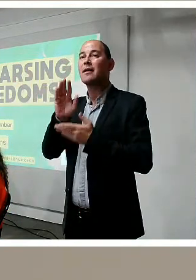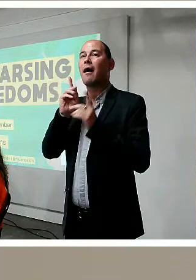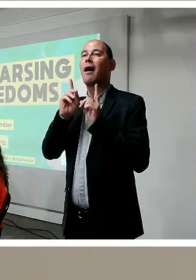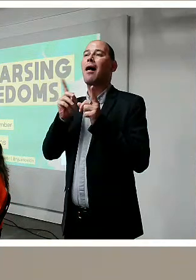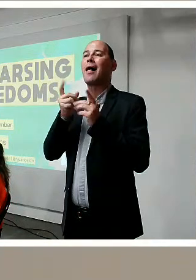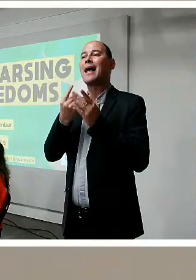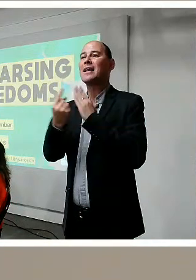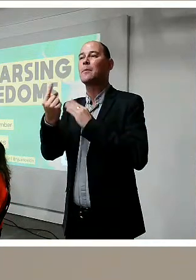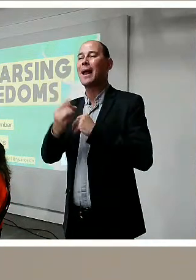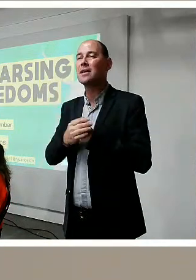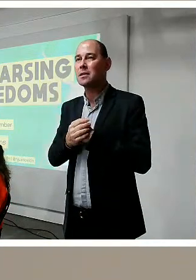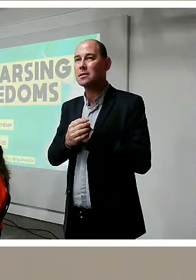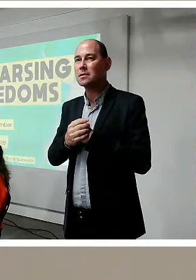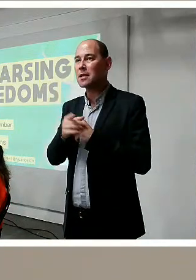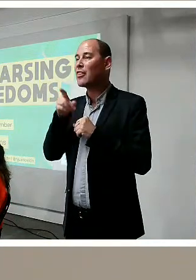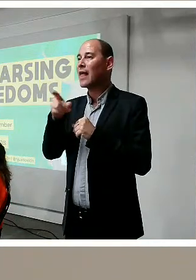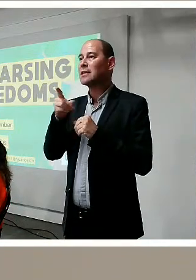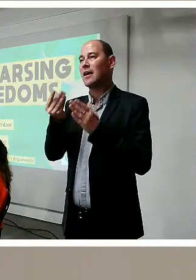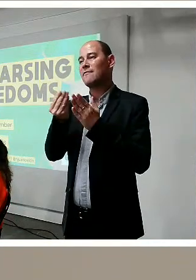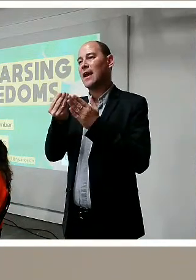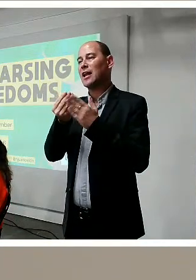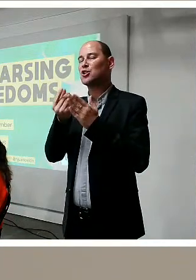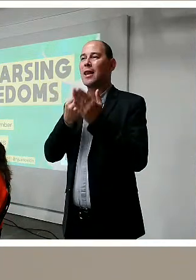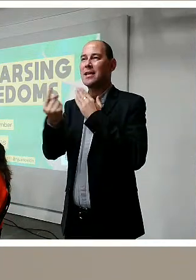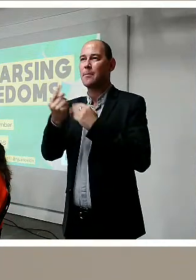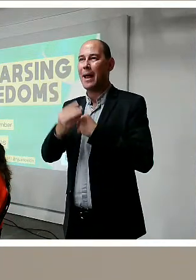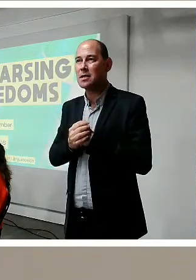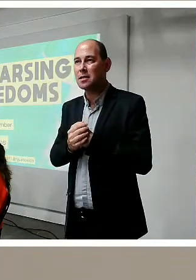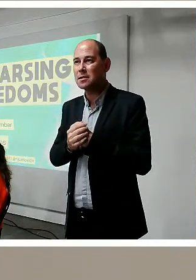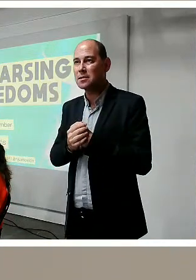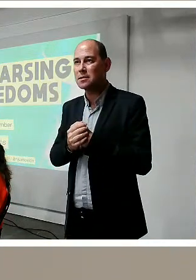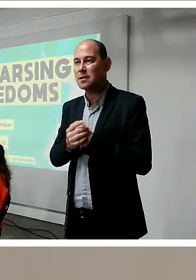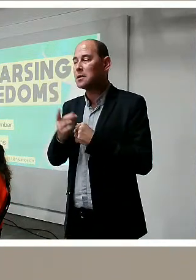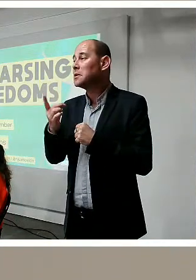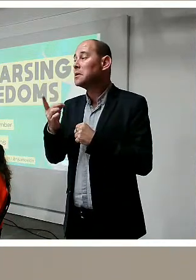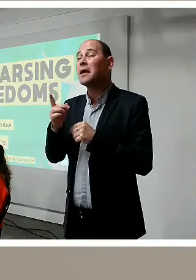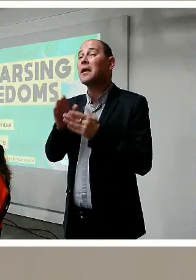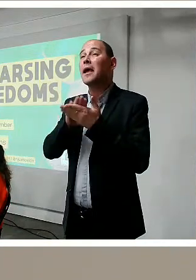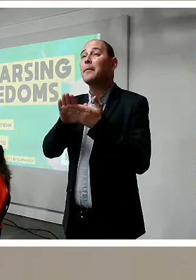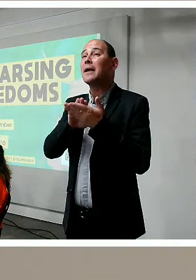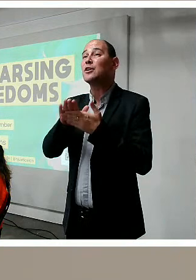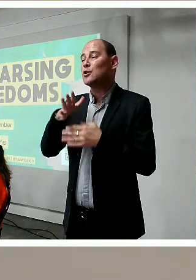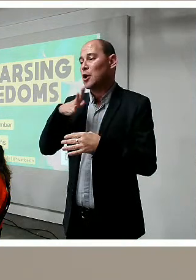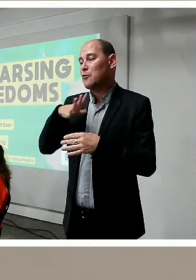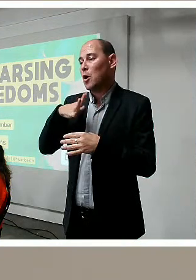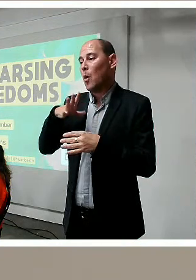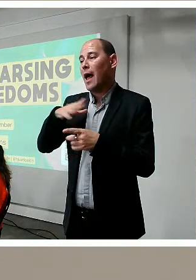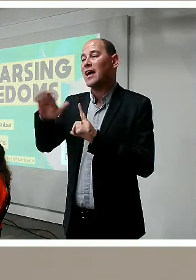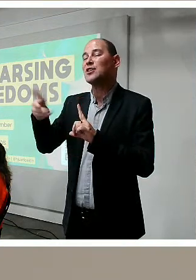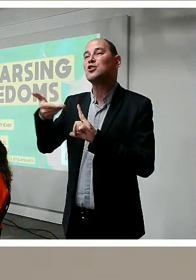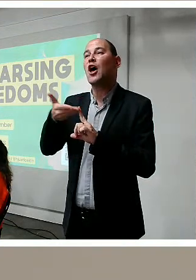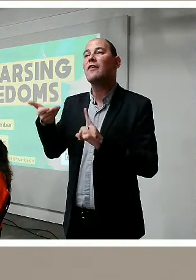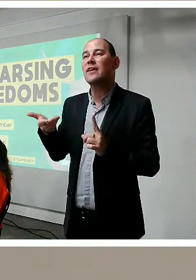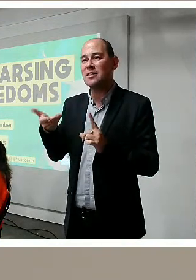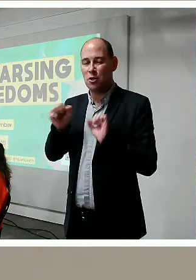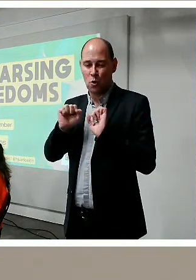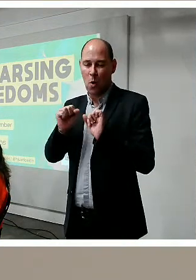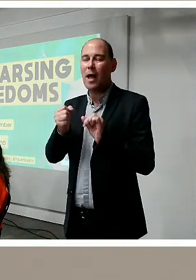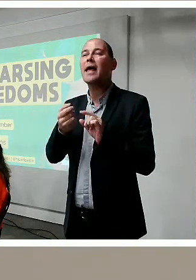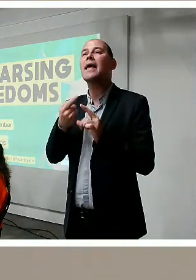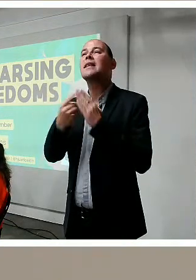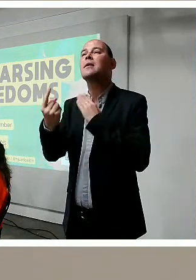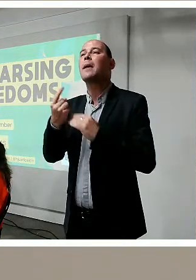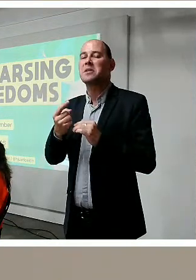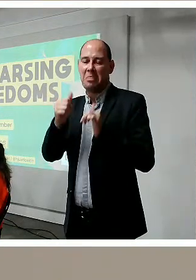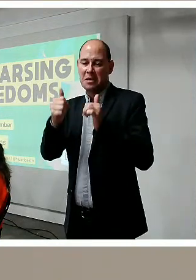right? You're financially independent and it's good. And it's the same if you don't require services, you're independent and it's good. And even